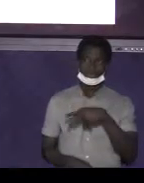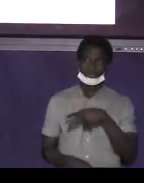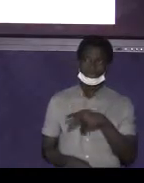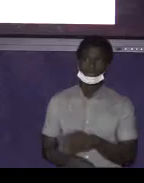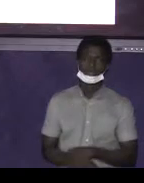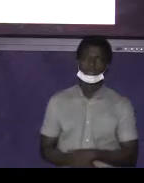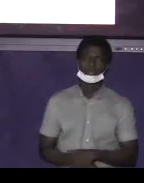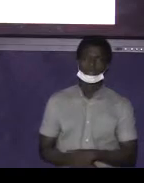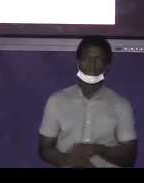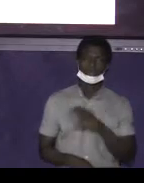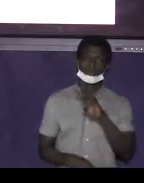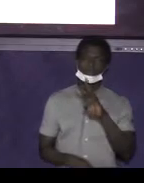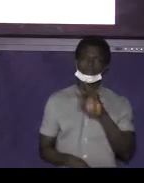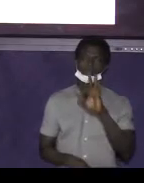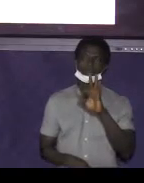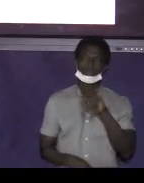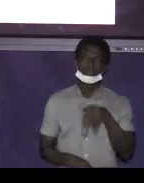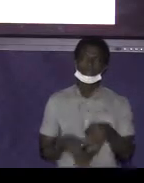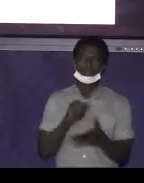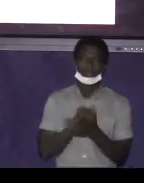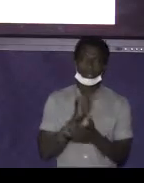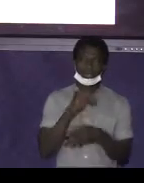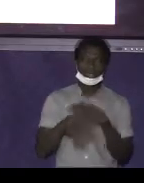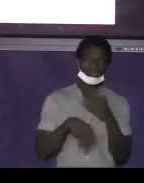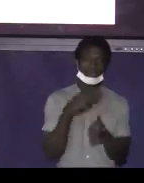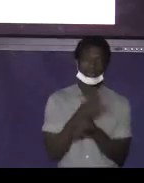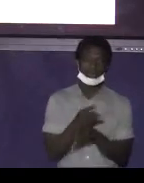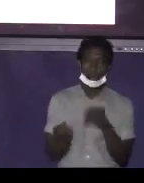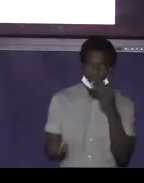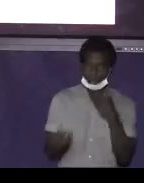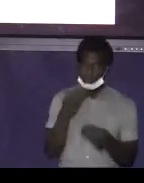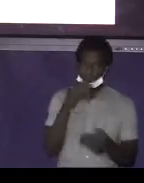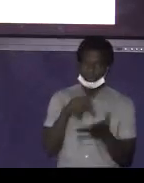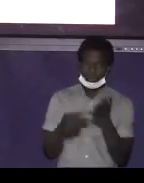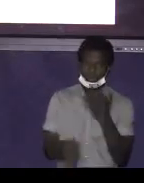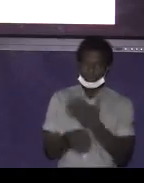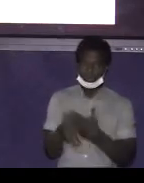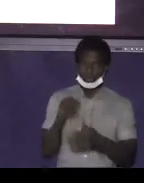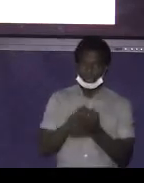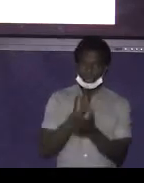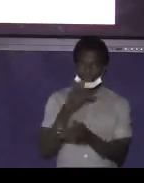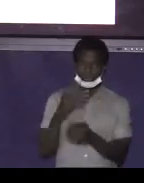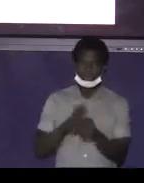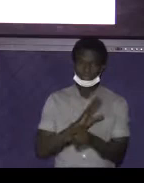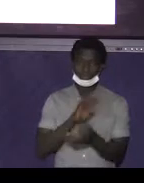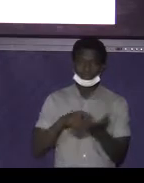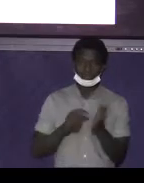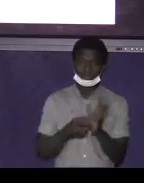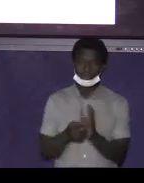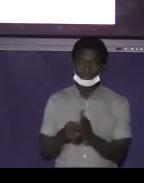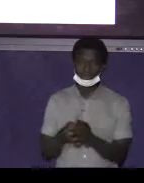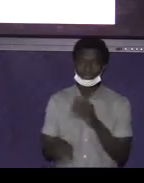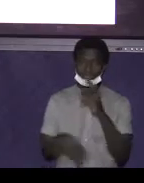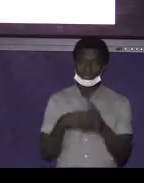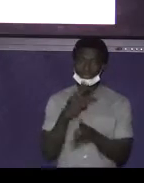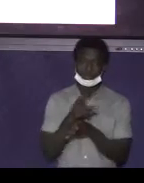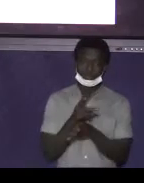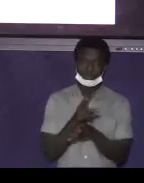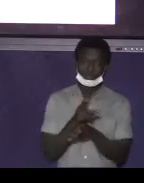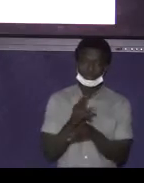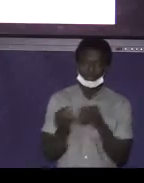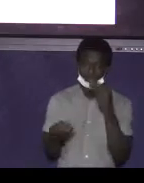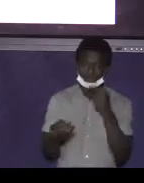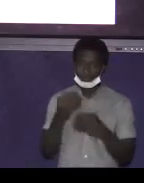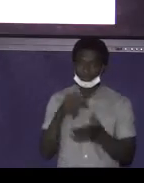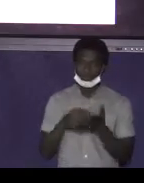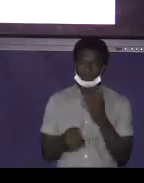WFP. WFP, that's World Food Program. That's the full meaning. World Food Program.